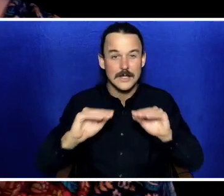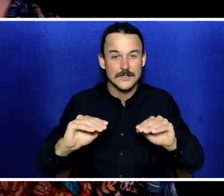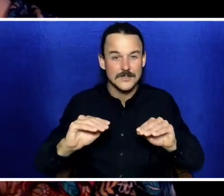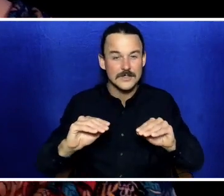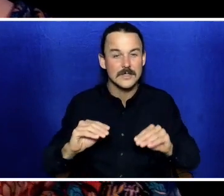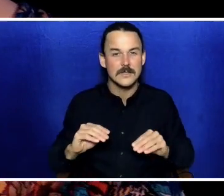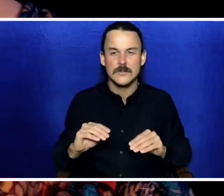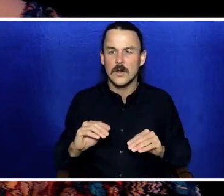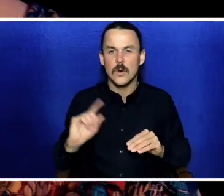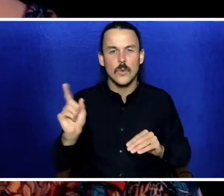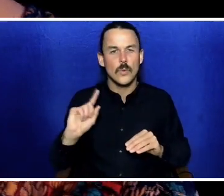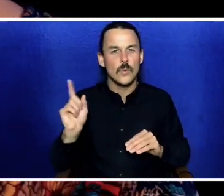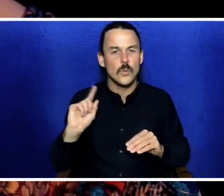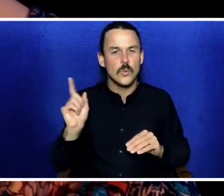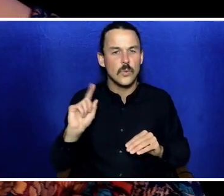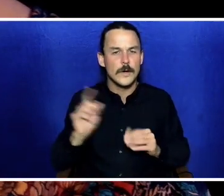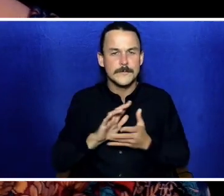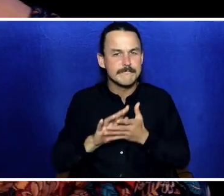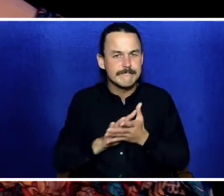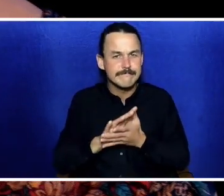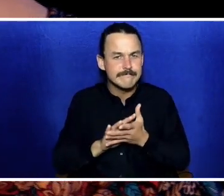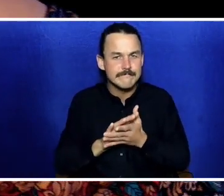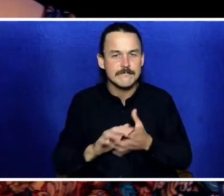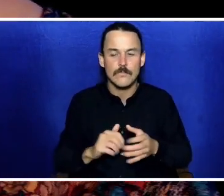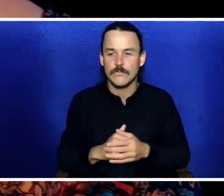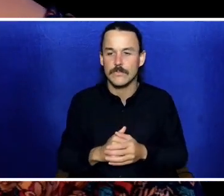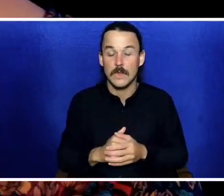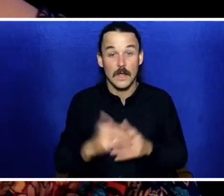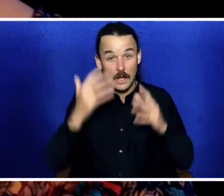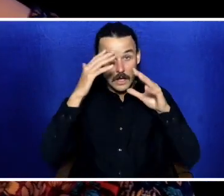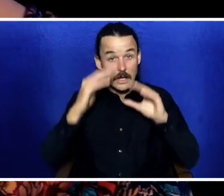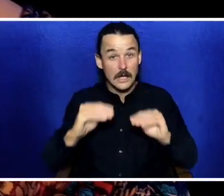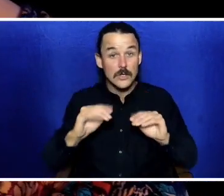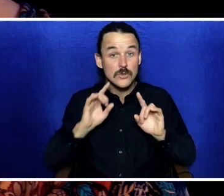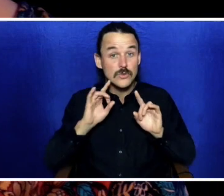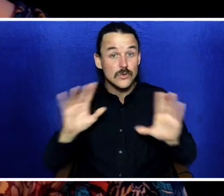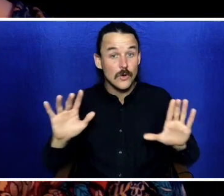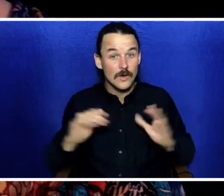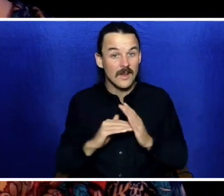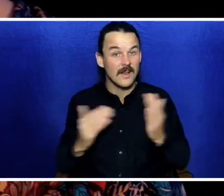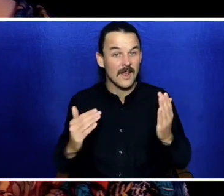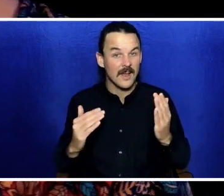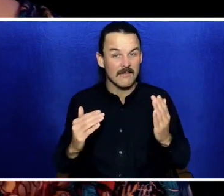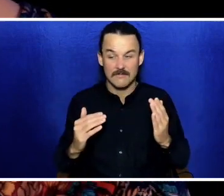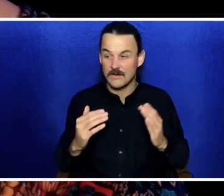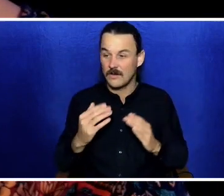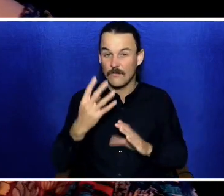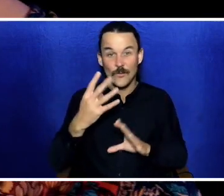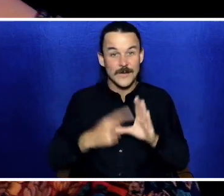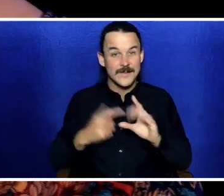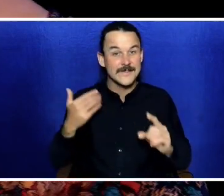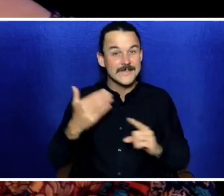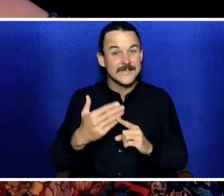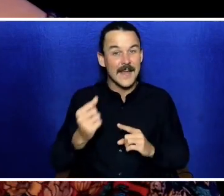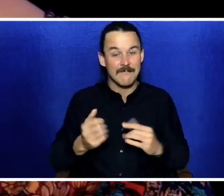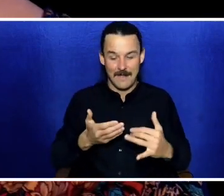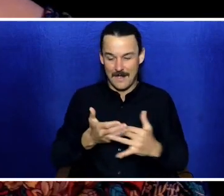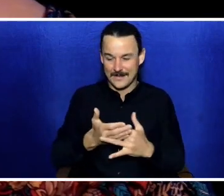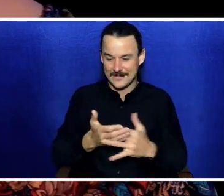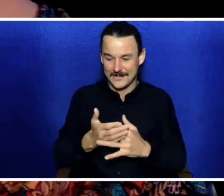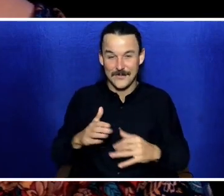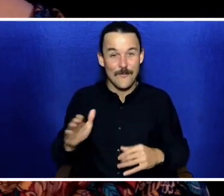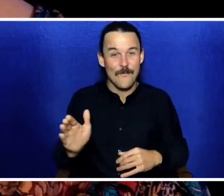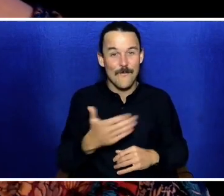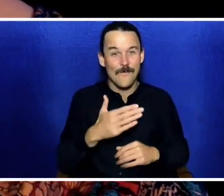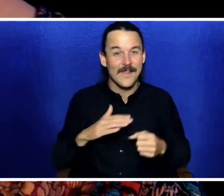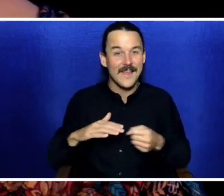our education shows, we now have a process that we've been running for over 4 years called Access All Areas, which is a program for